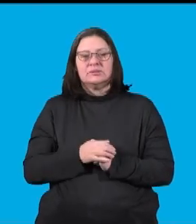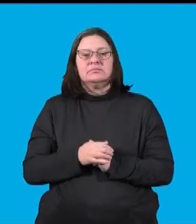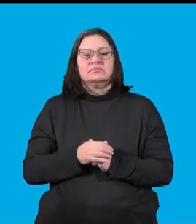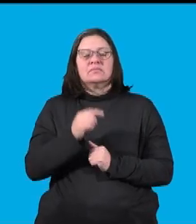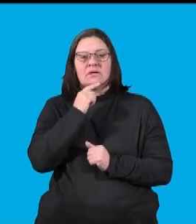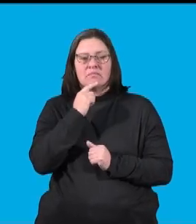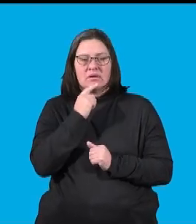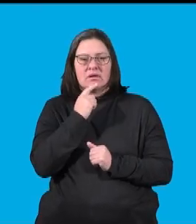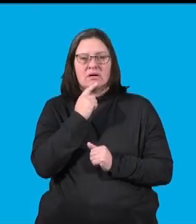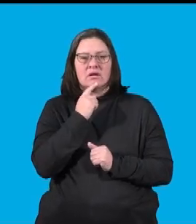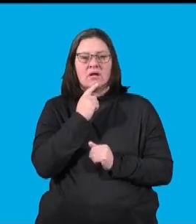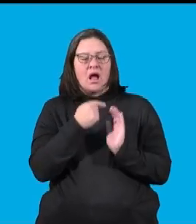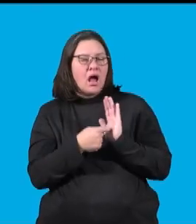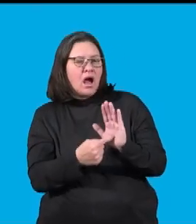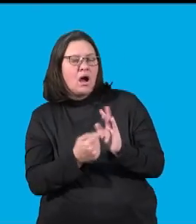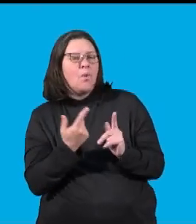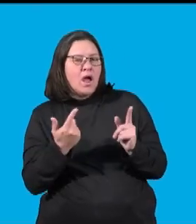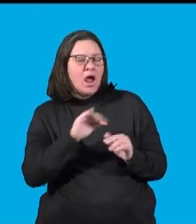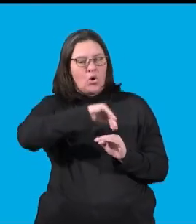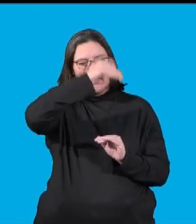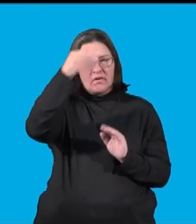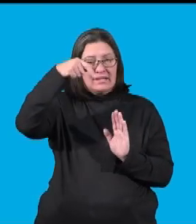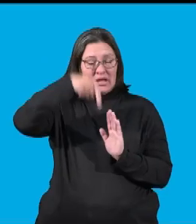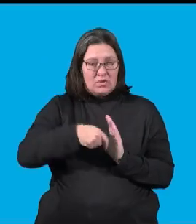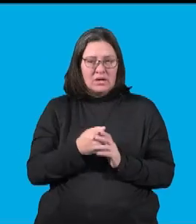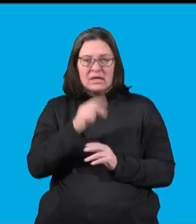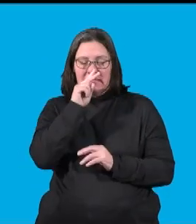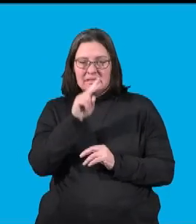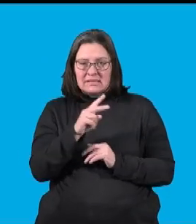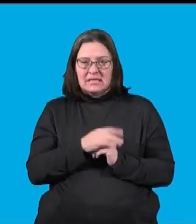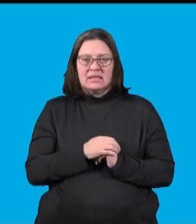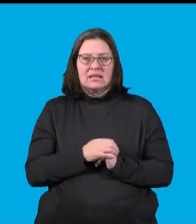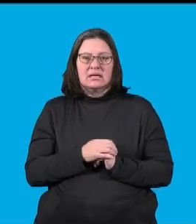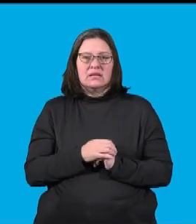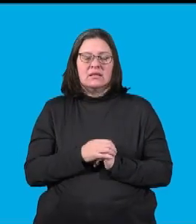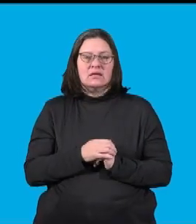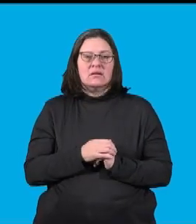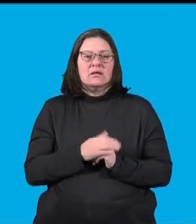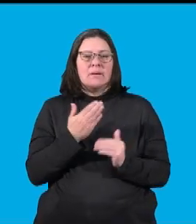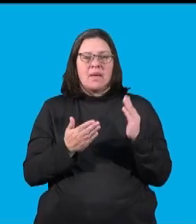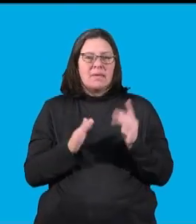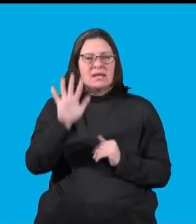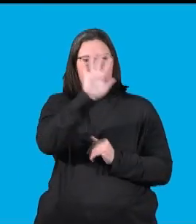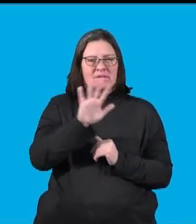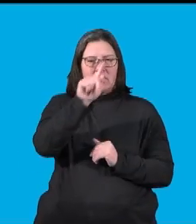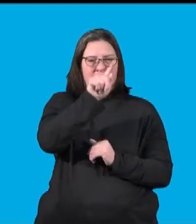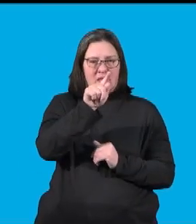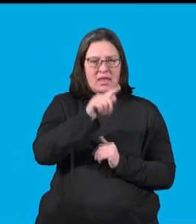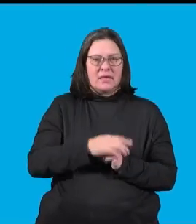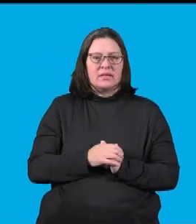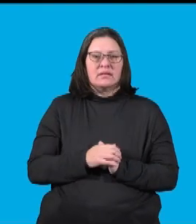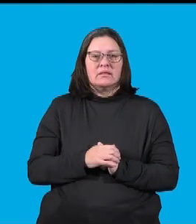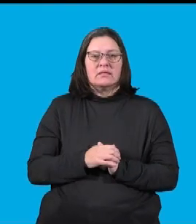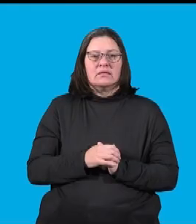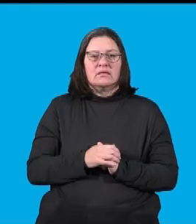concave down. It's talking about the curvature of the graph. Where is the graph concave down? So I can see that my point of inflection is perhaps somewhere